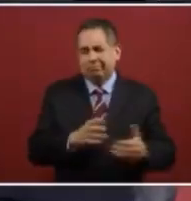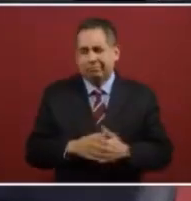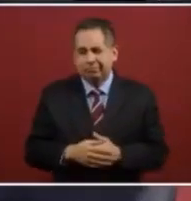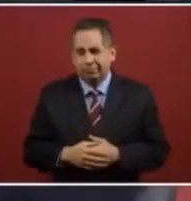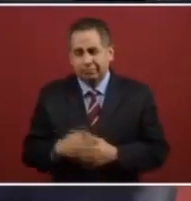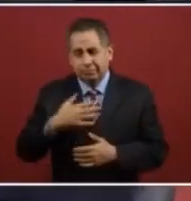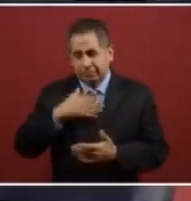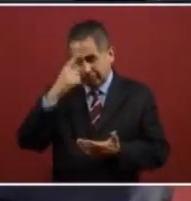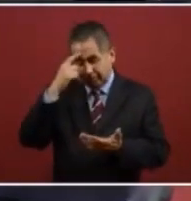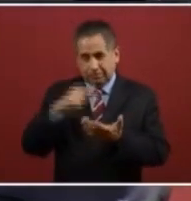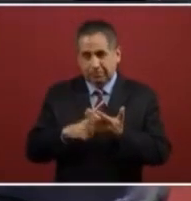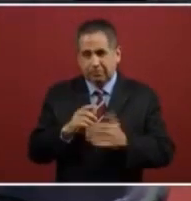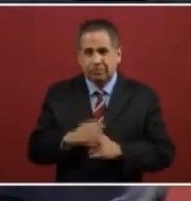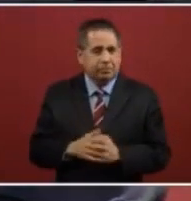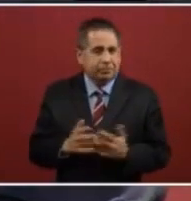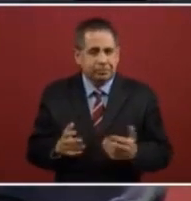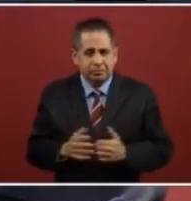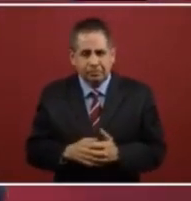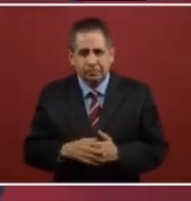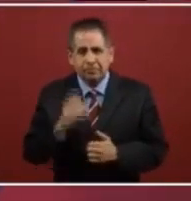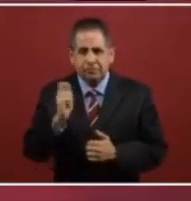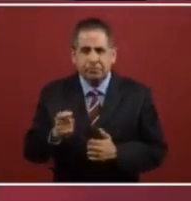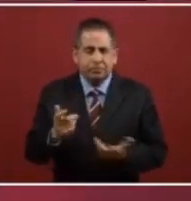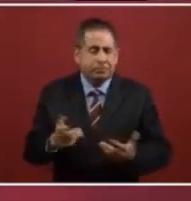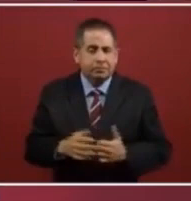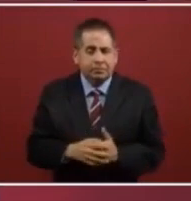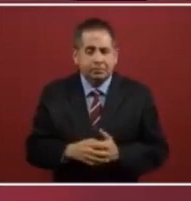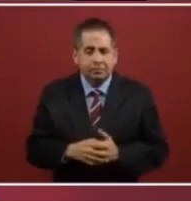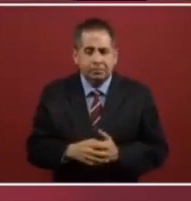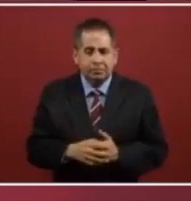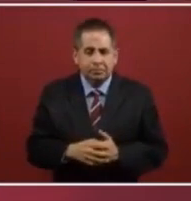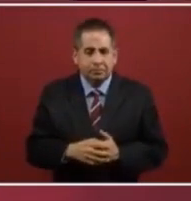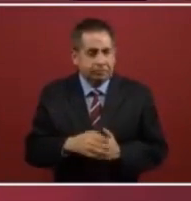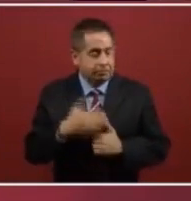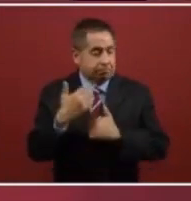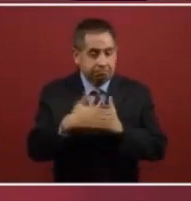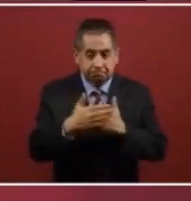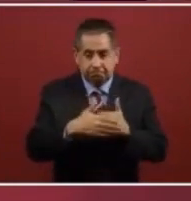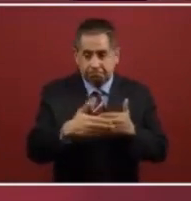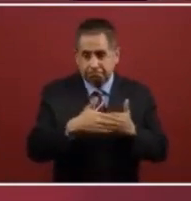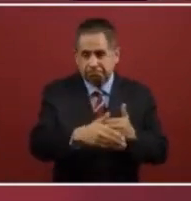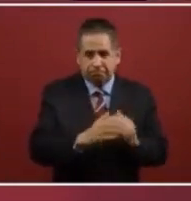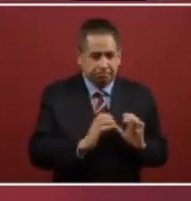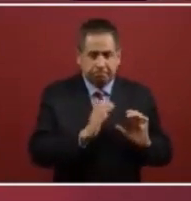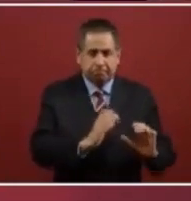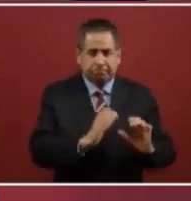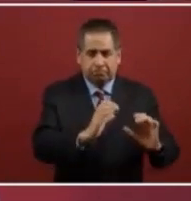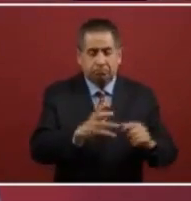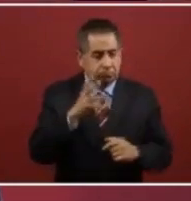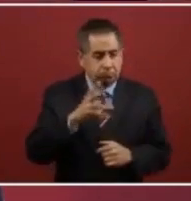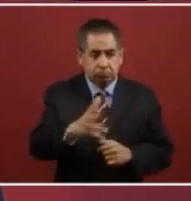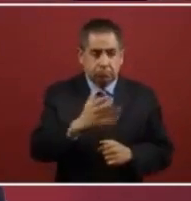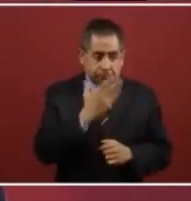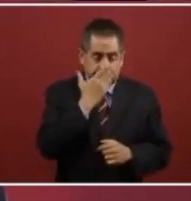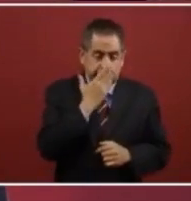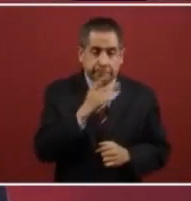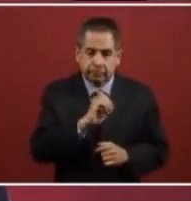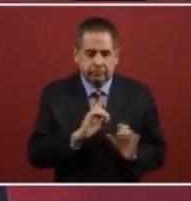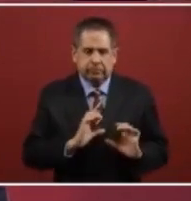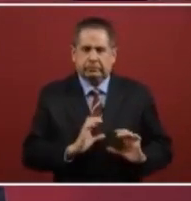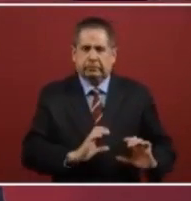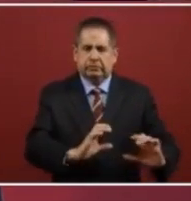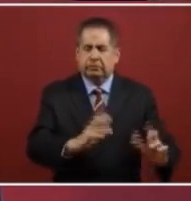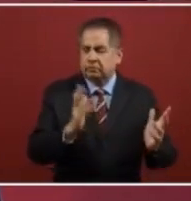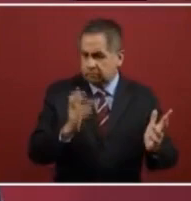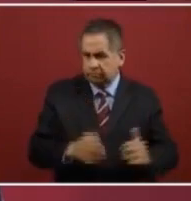so creo much que noise se va been a made tener of that. que cuidar So he todas says, esas cosas en el so futuro. now in the future I'm sure they're